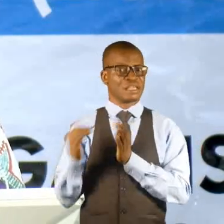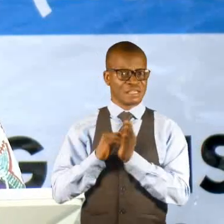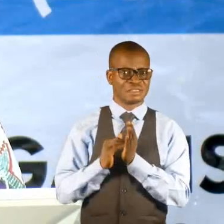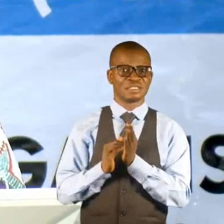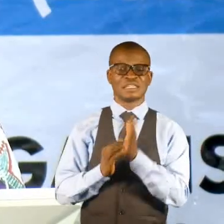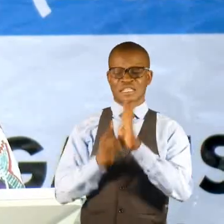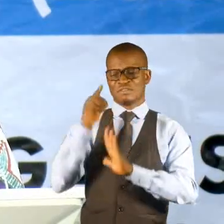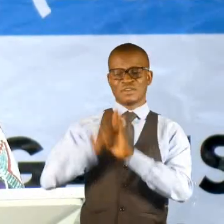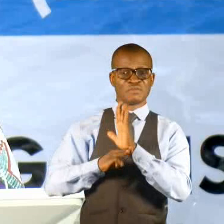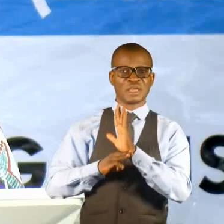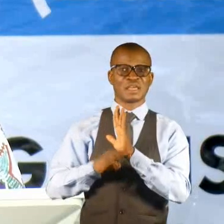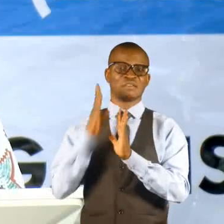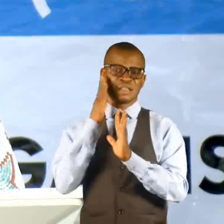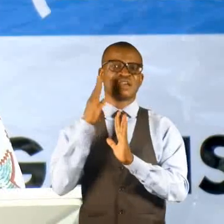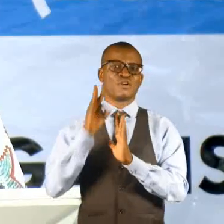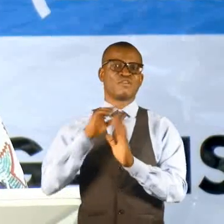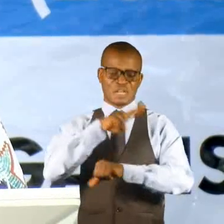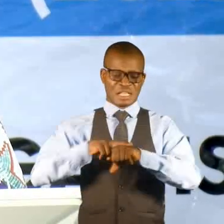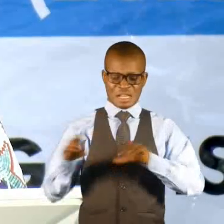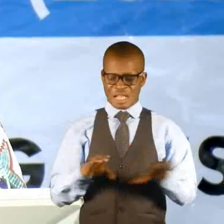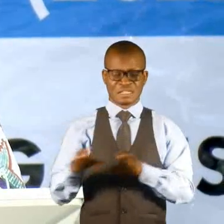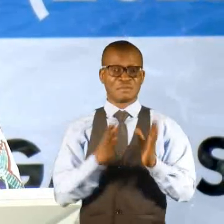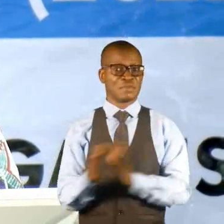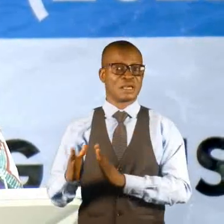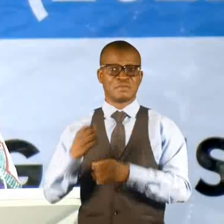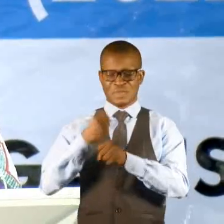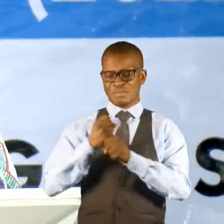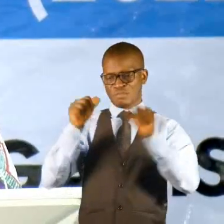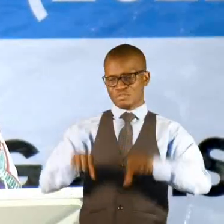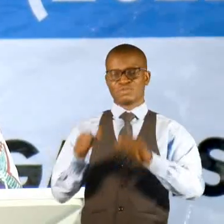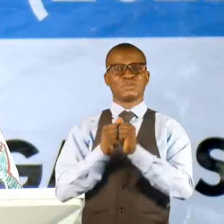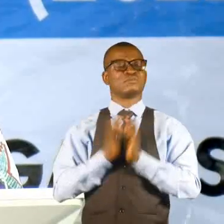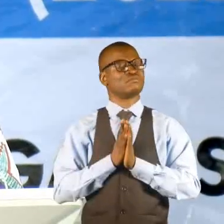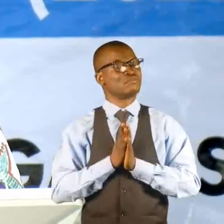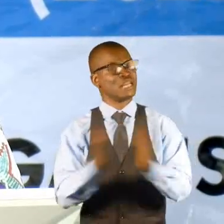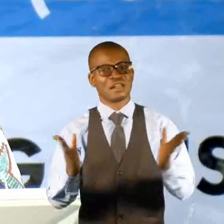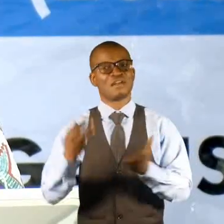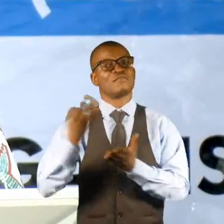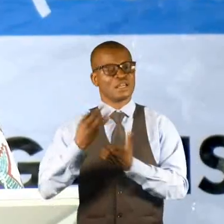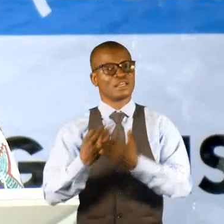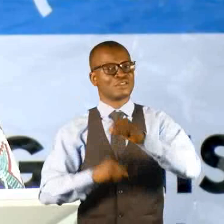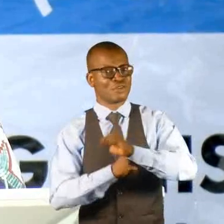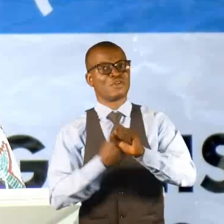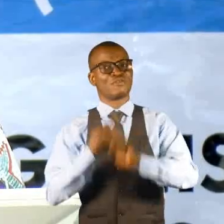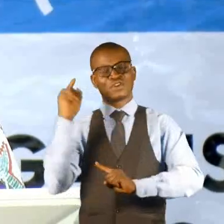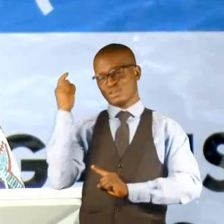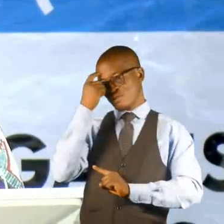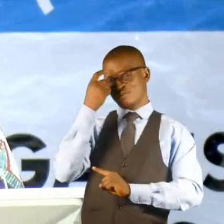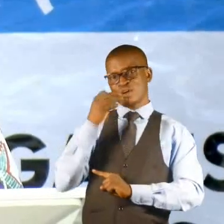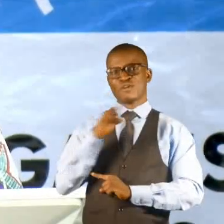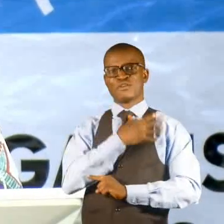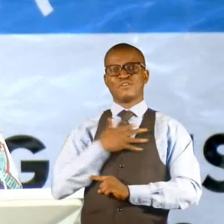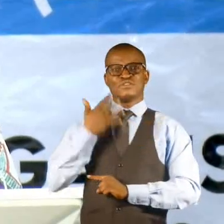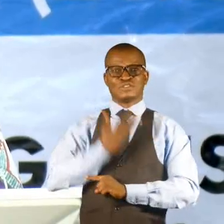the development and finalization of the National Action Plan was made possible with the generous financial support from the